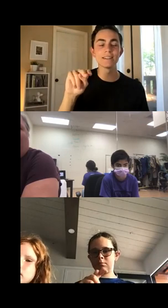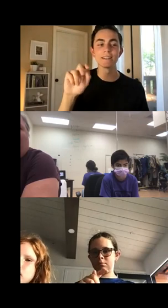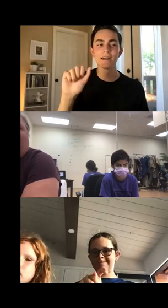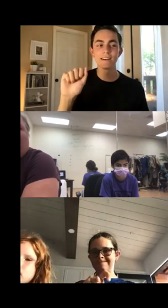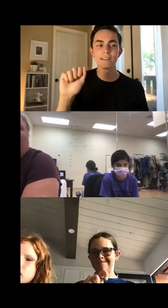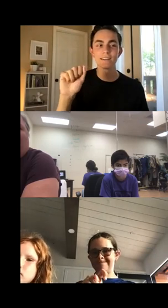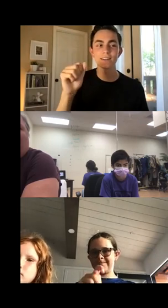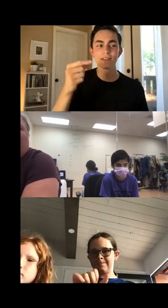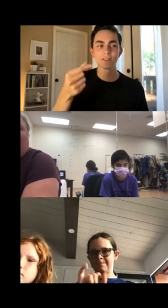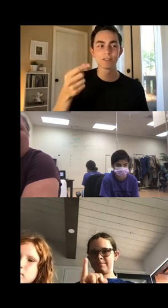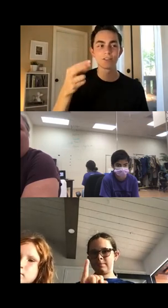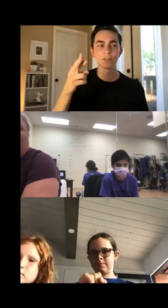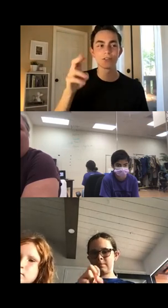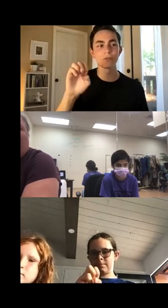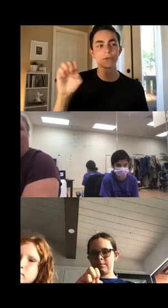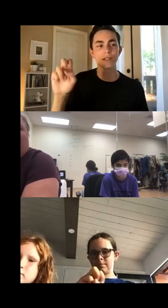Tina,